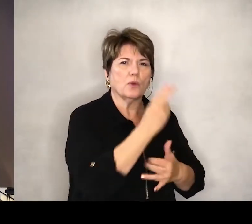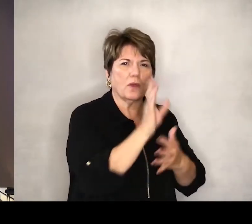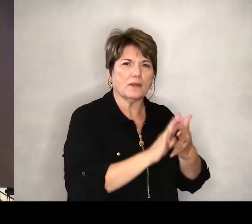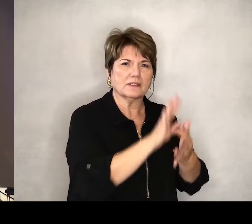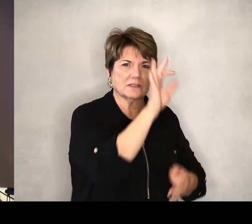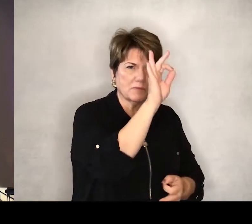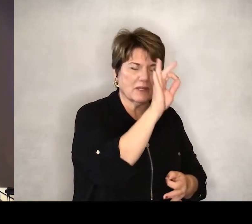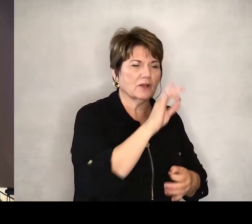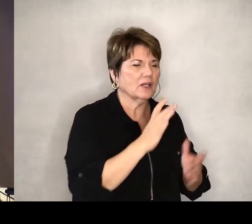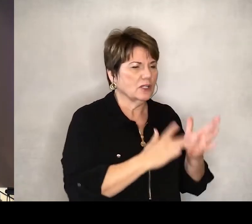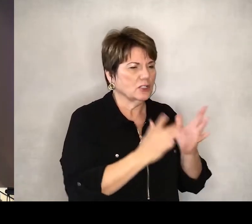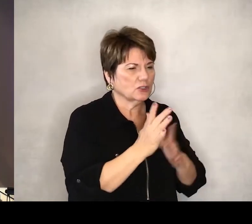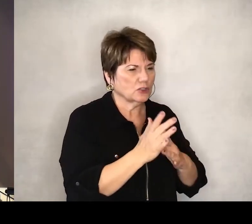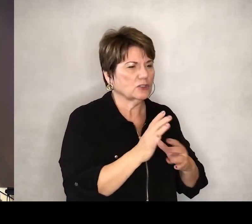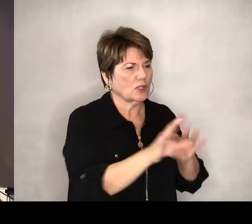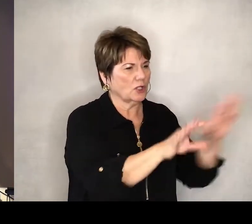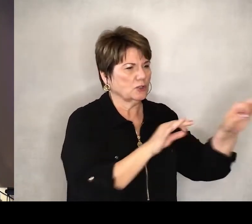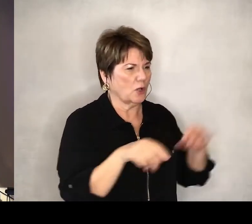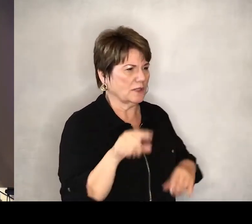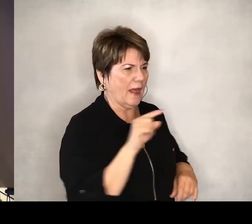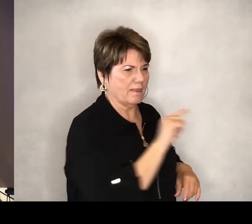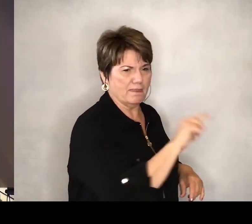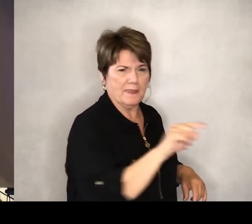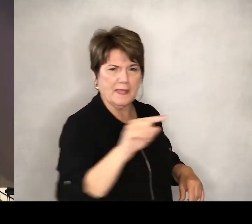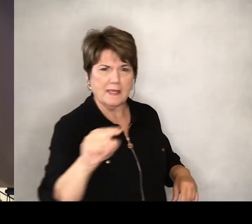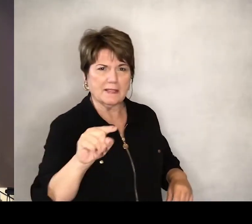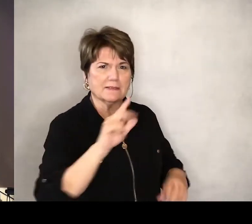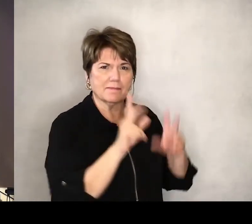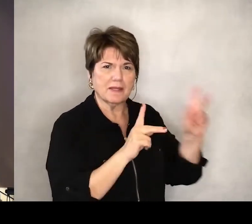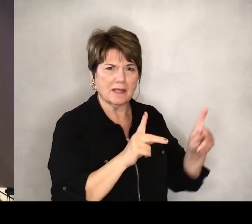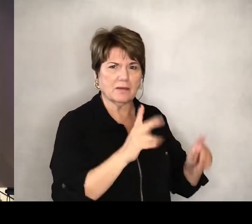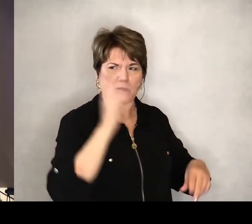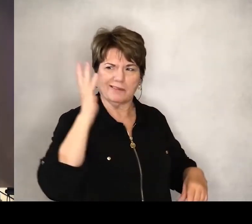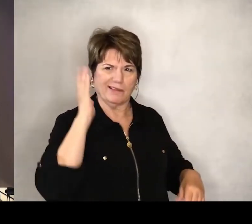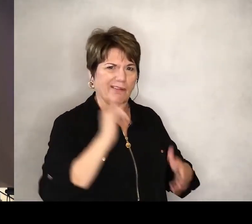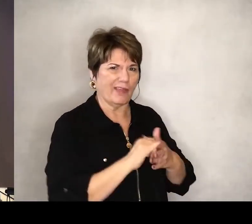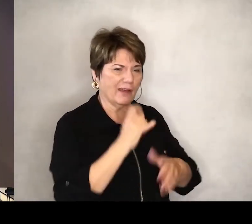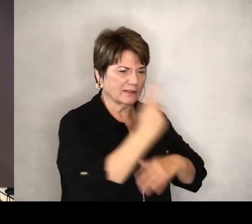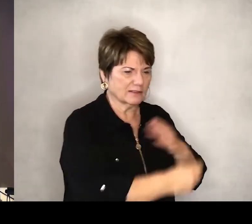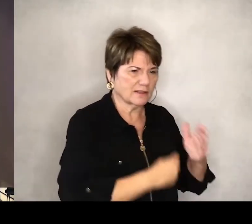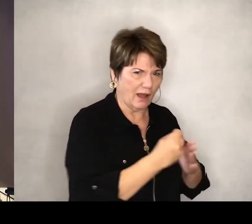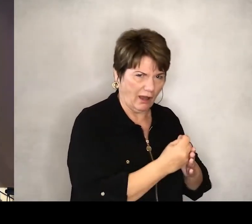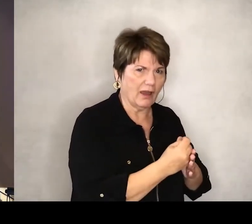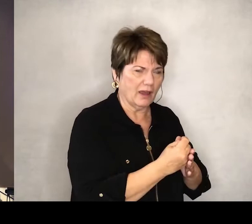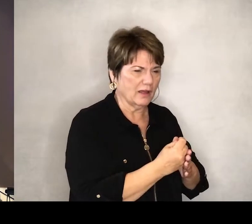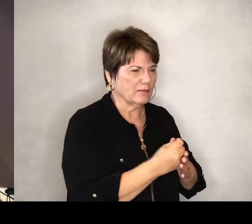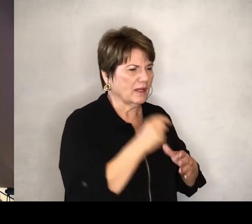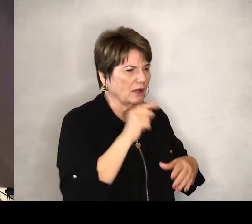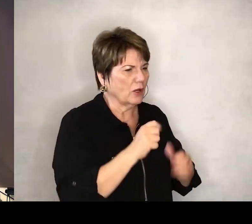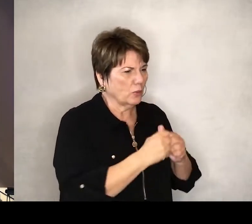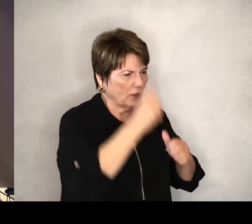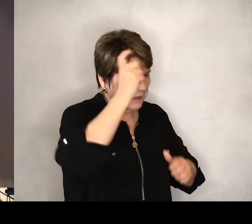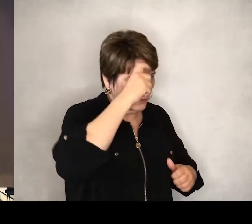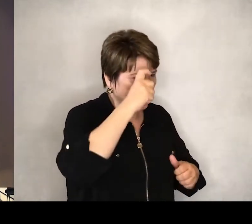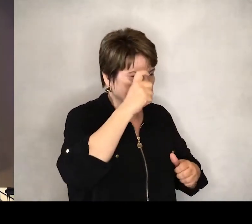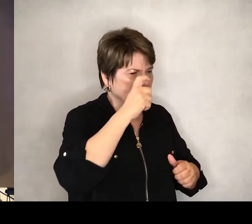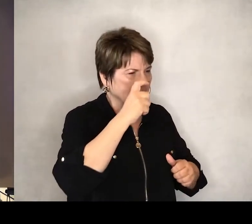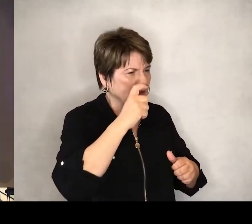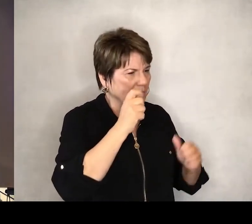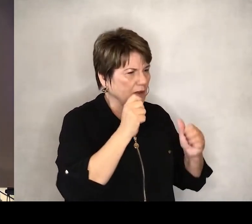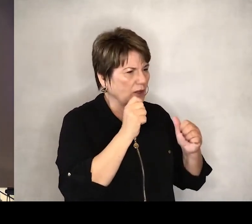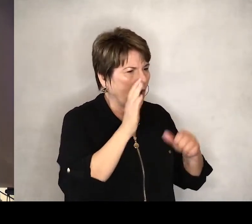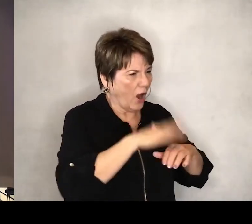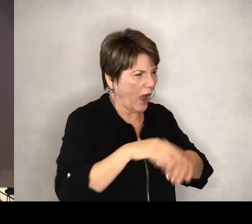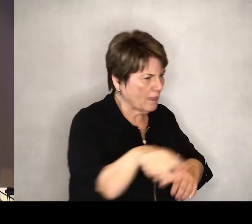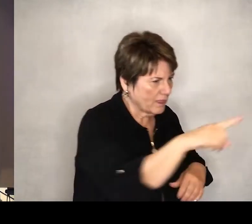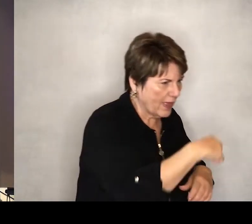Spirit. And Jesus has chosen these particular people at this particular time and imparted this kind of wisdom on them, and so that